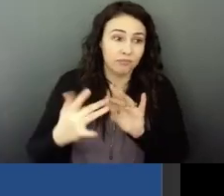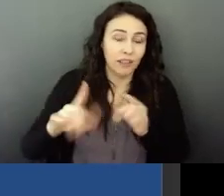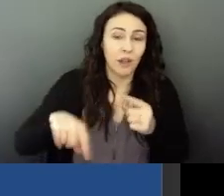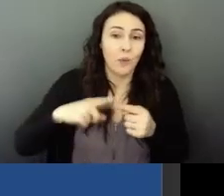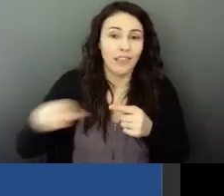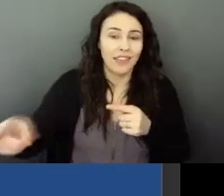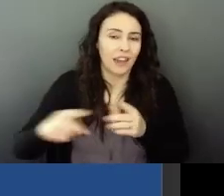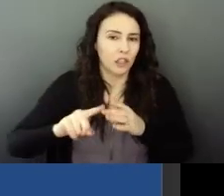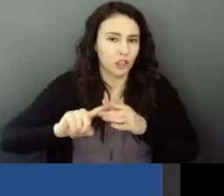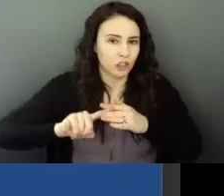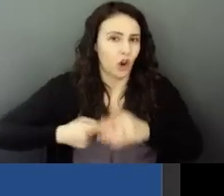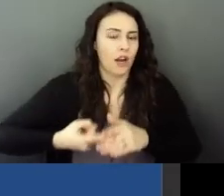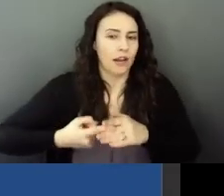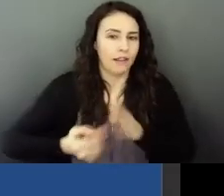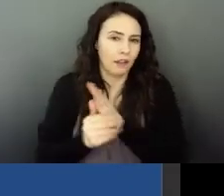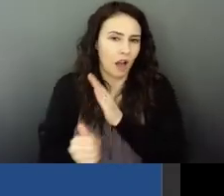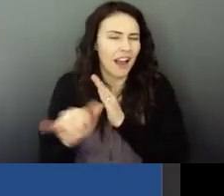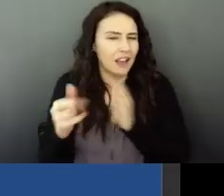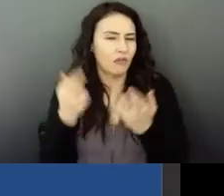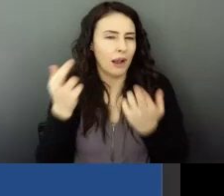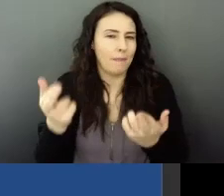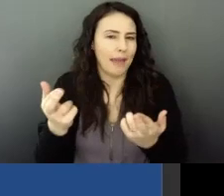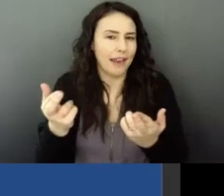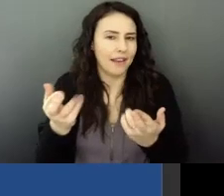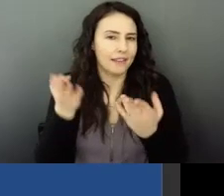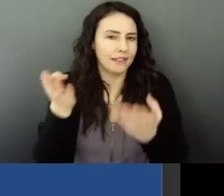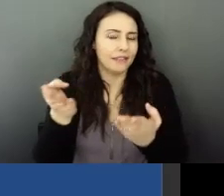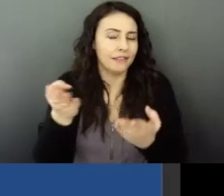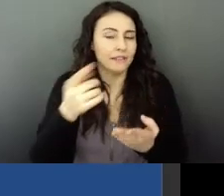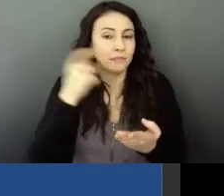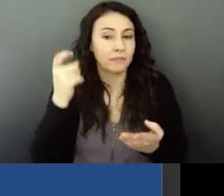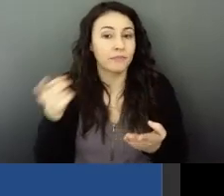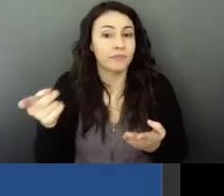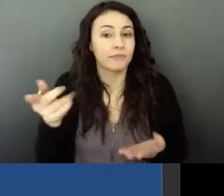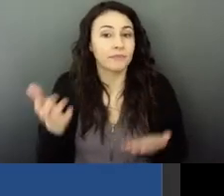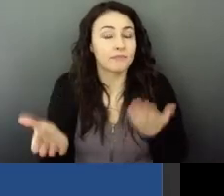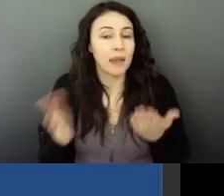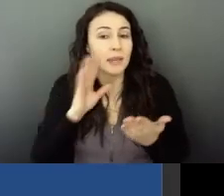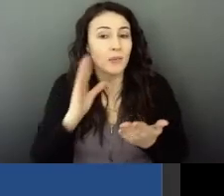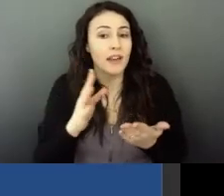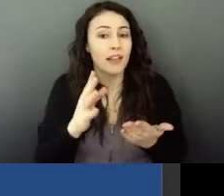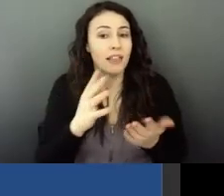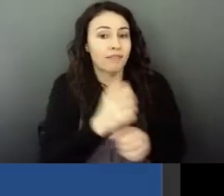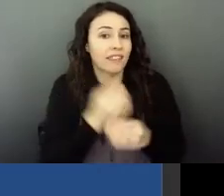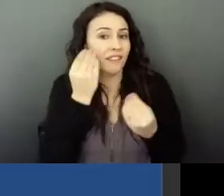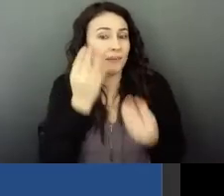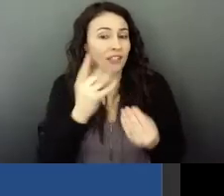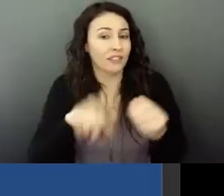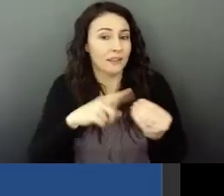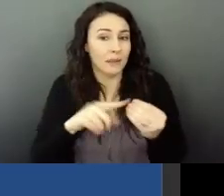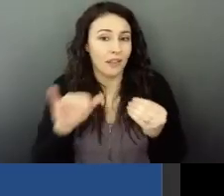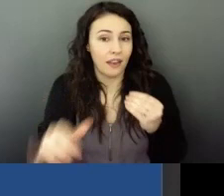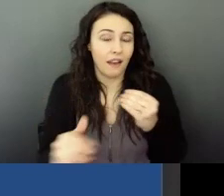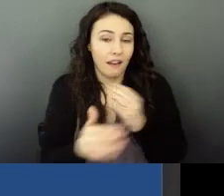I usually recommend, because they then might get information about the competency that they might not